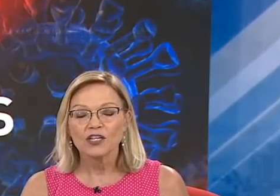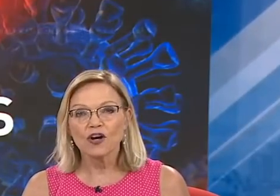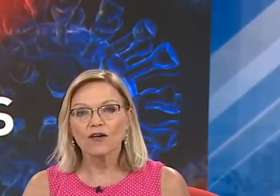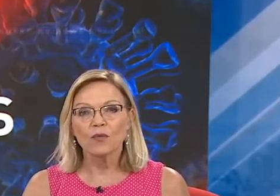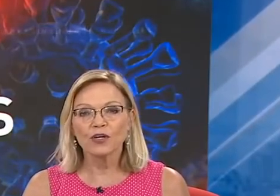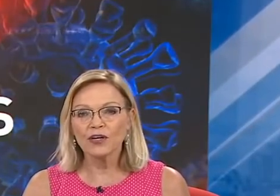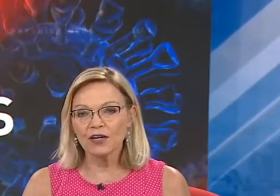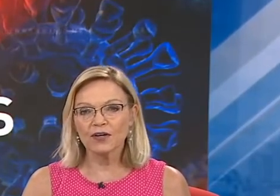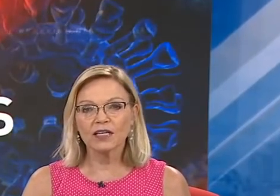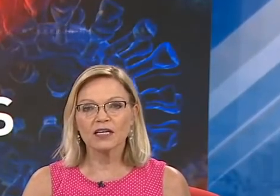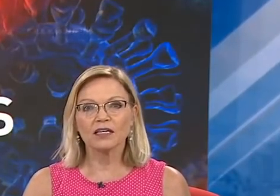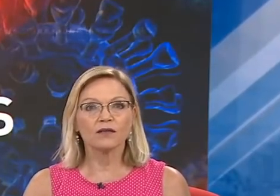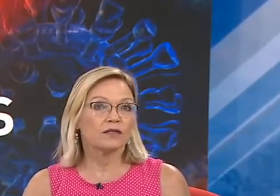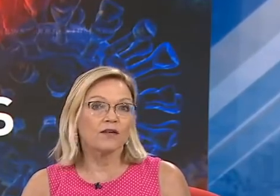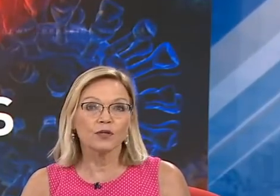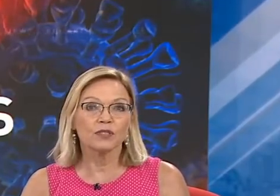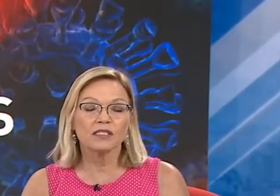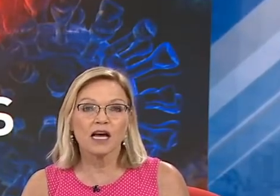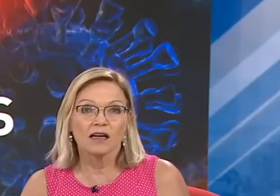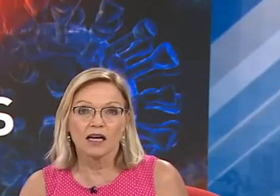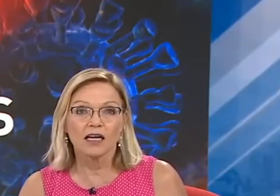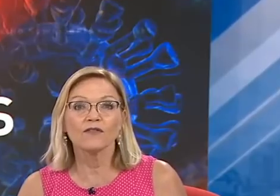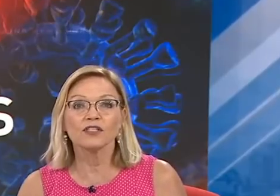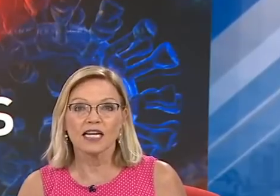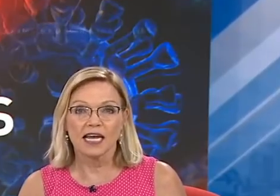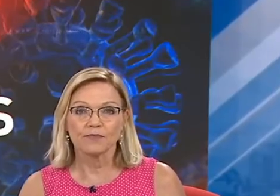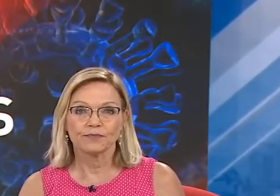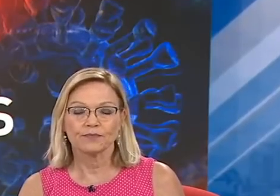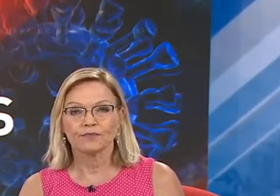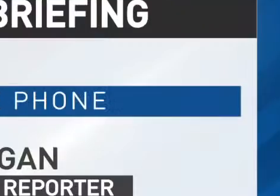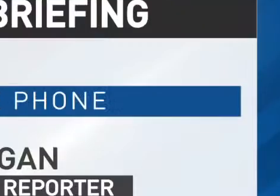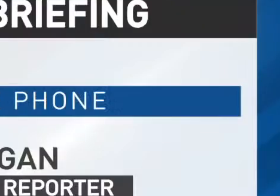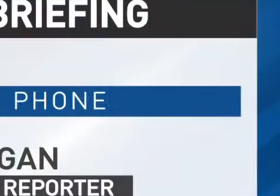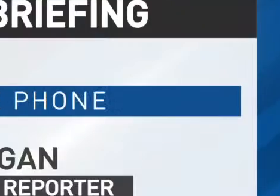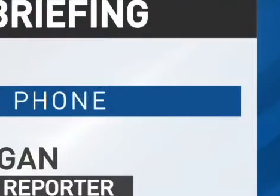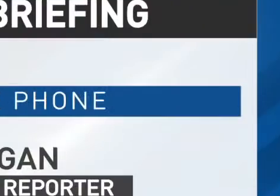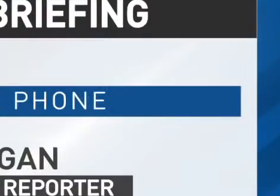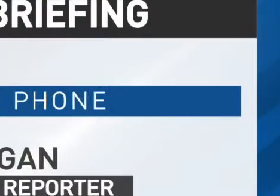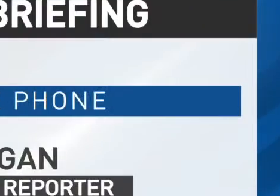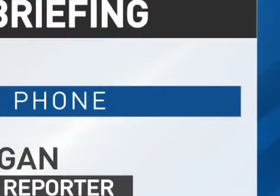now. Tara, what are you hearing the governor will cover today?